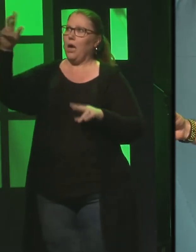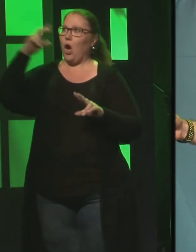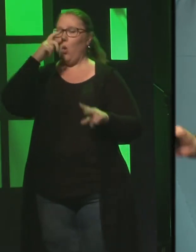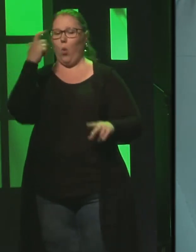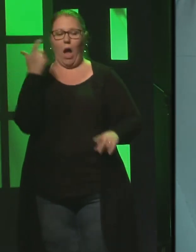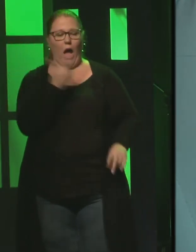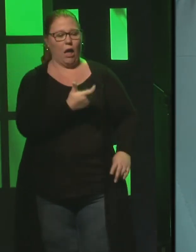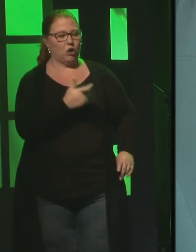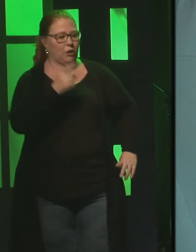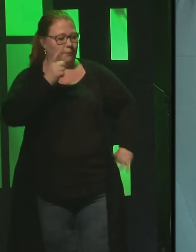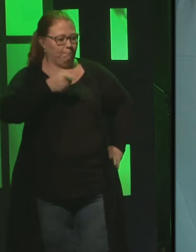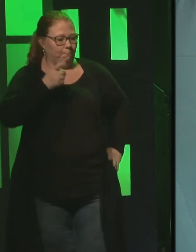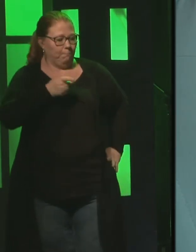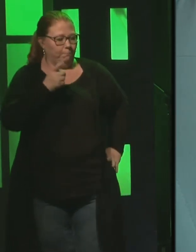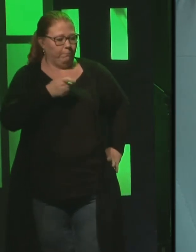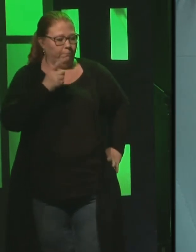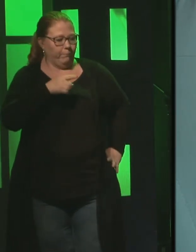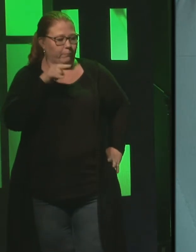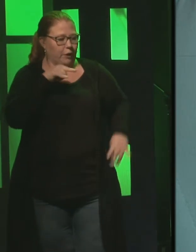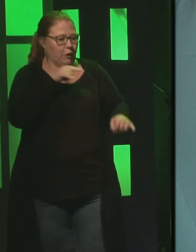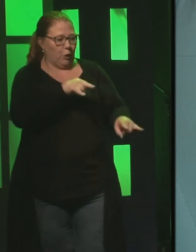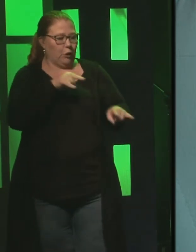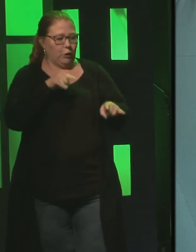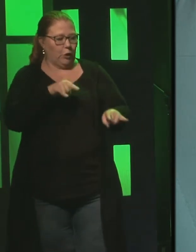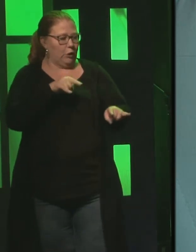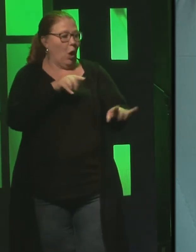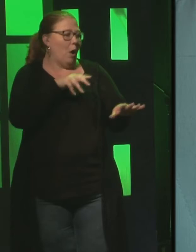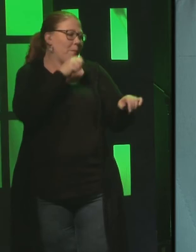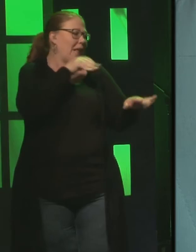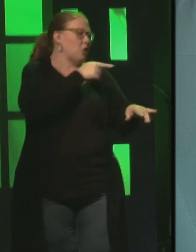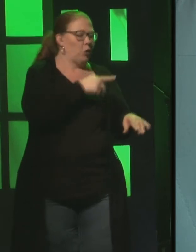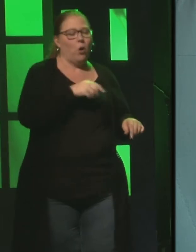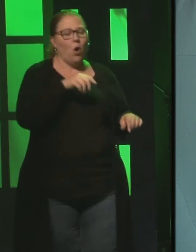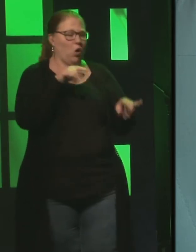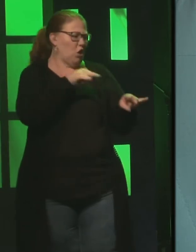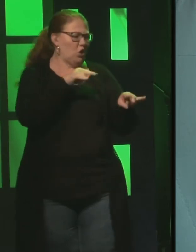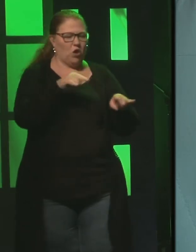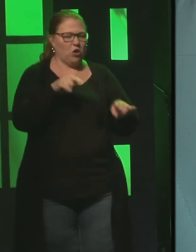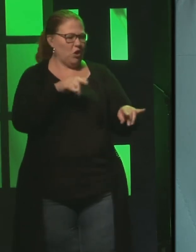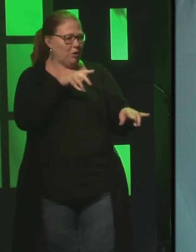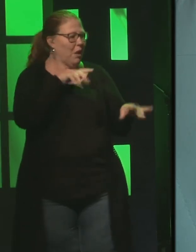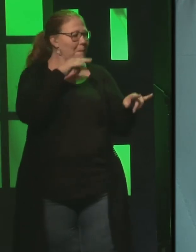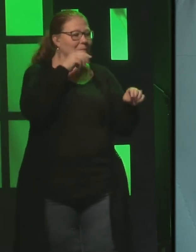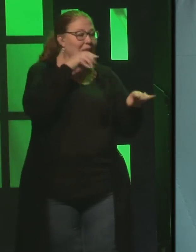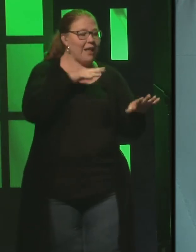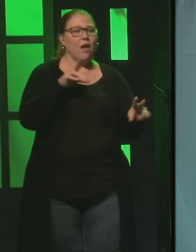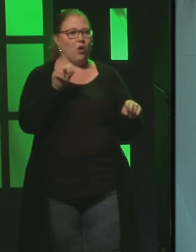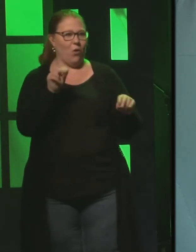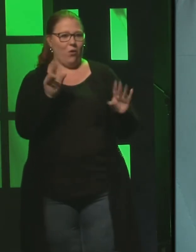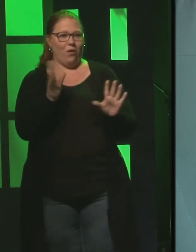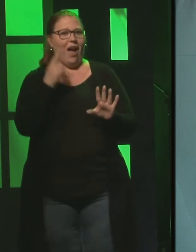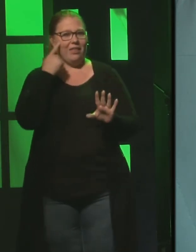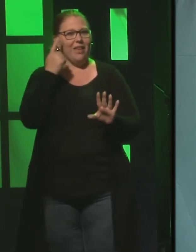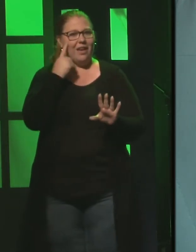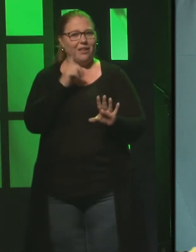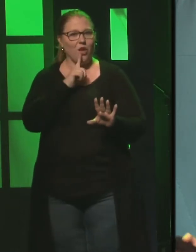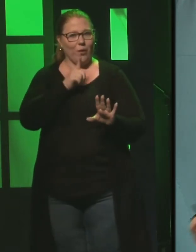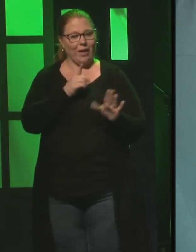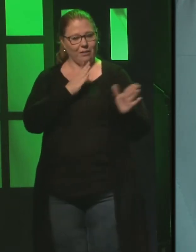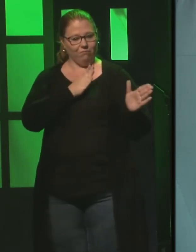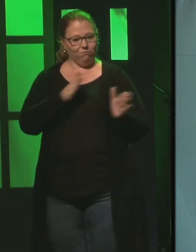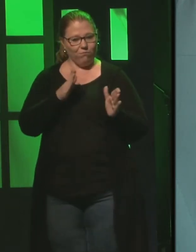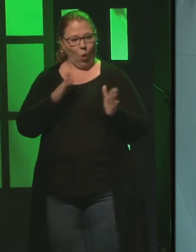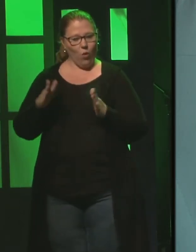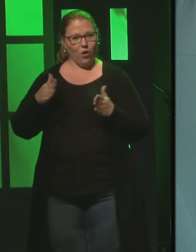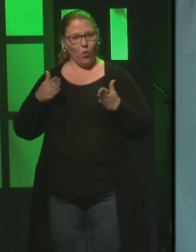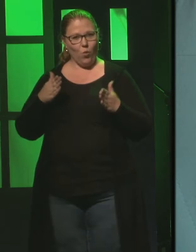watching, going, curse, curse, bless, bless, curse, curse, bless, bless. No, I think there's an ordered way to